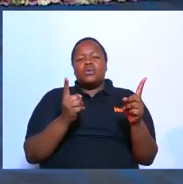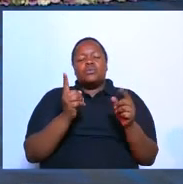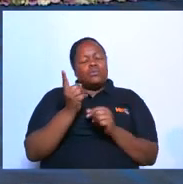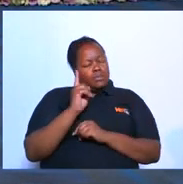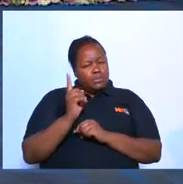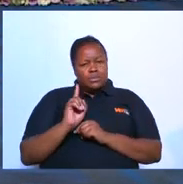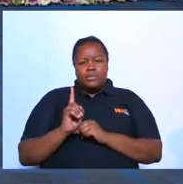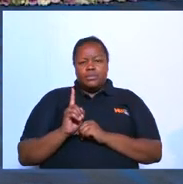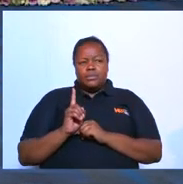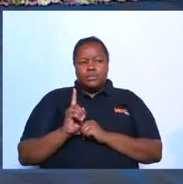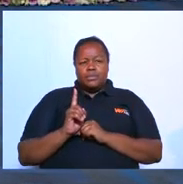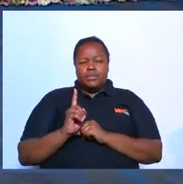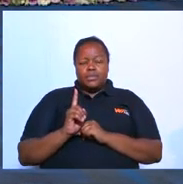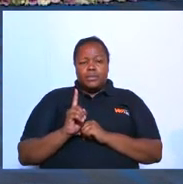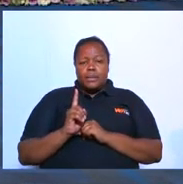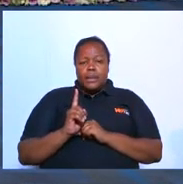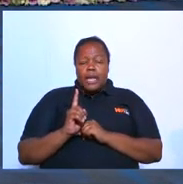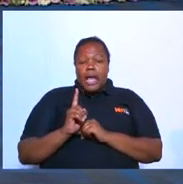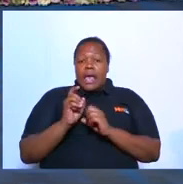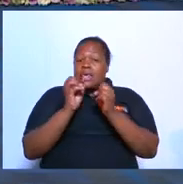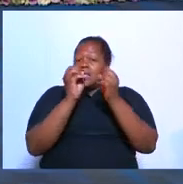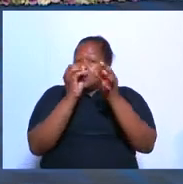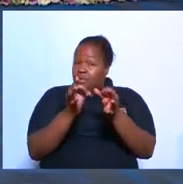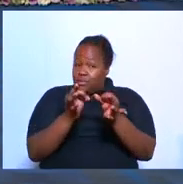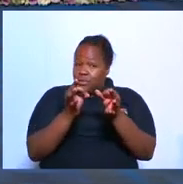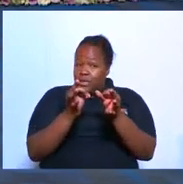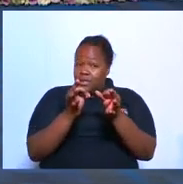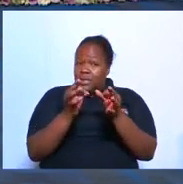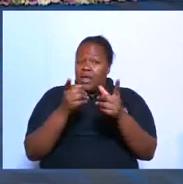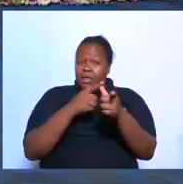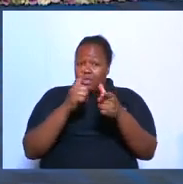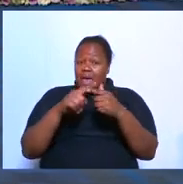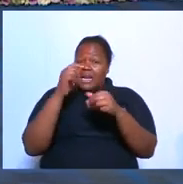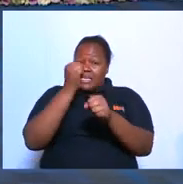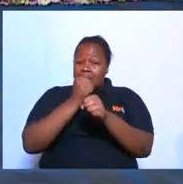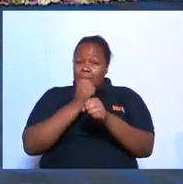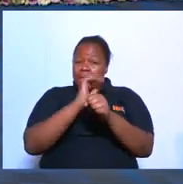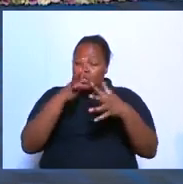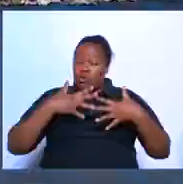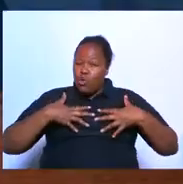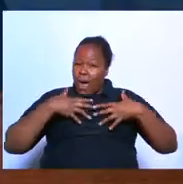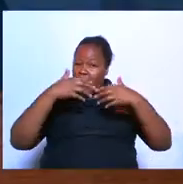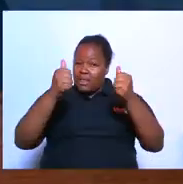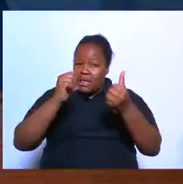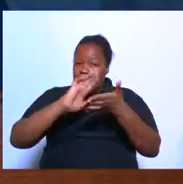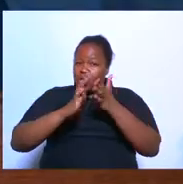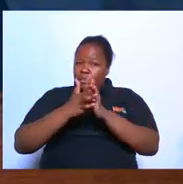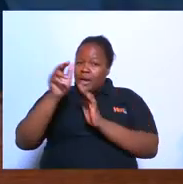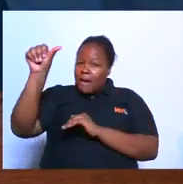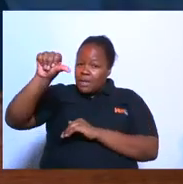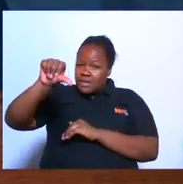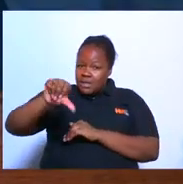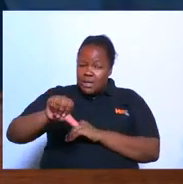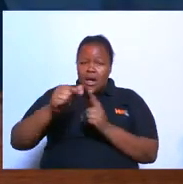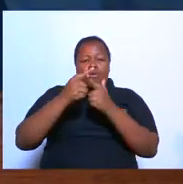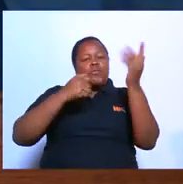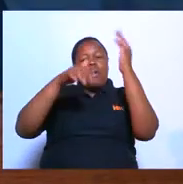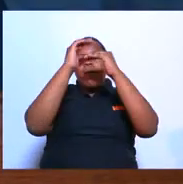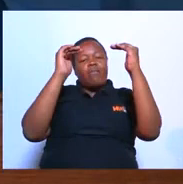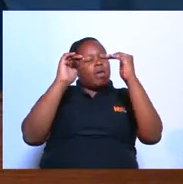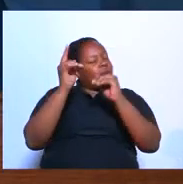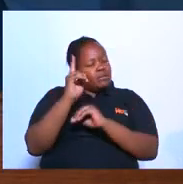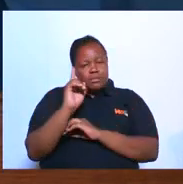no if it caused your health is not from above